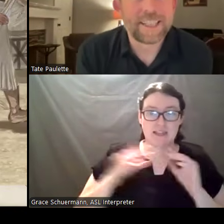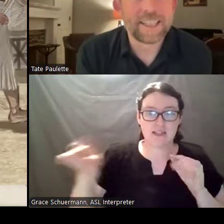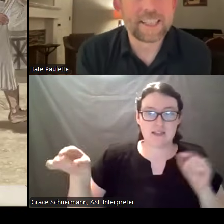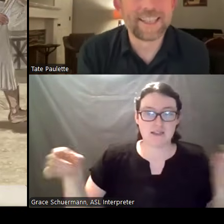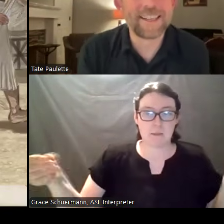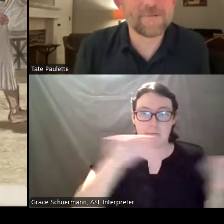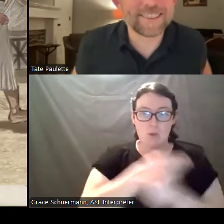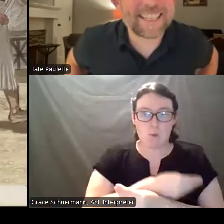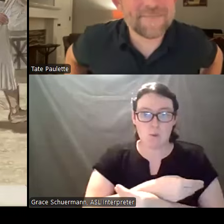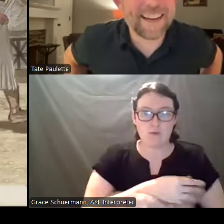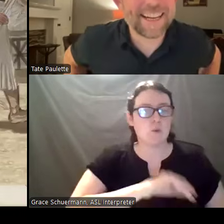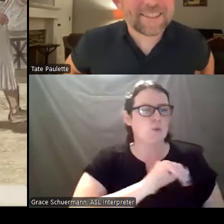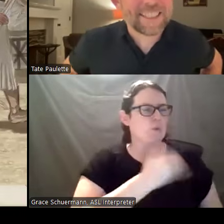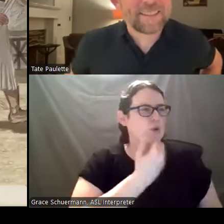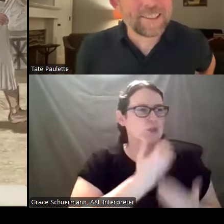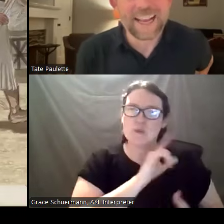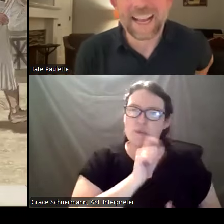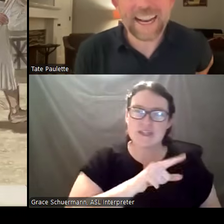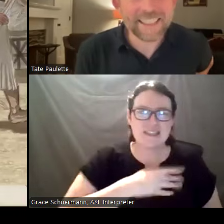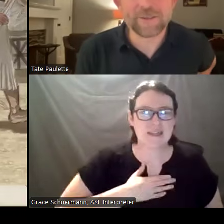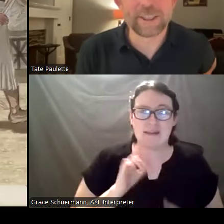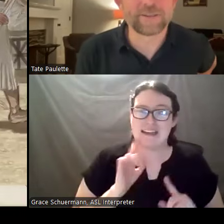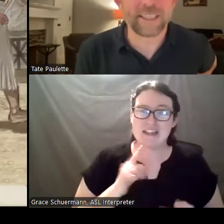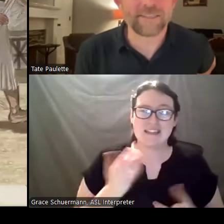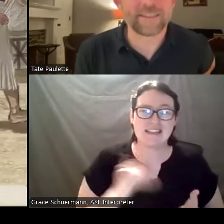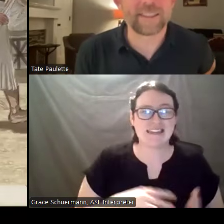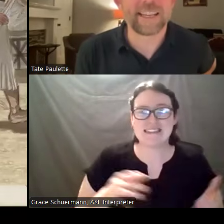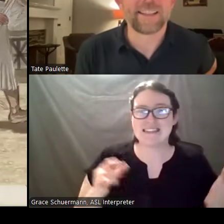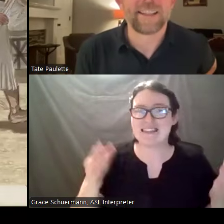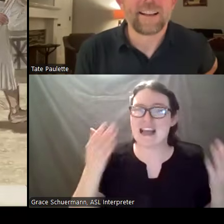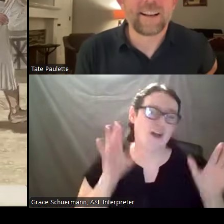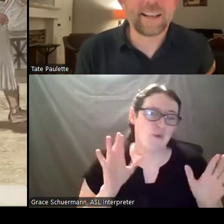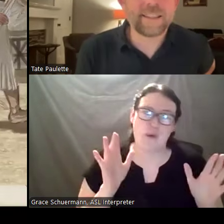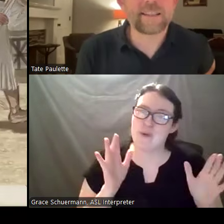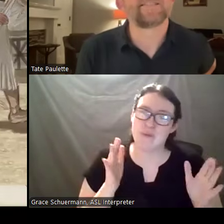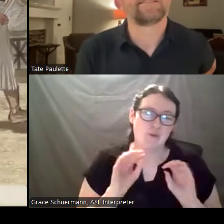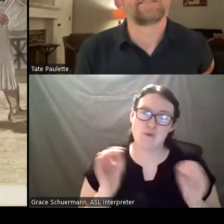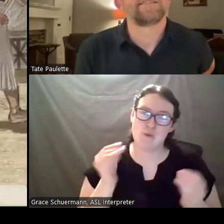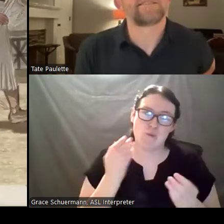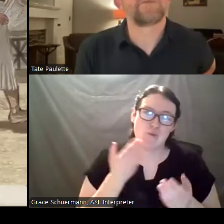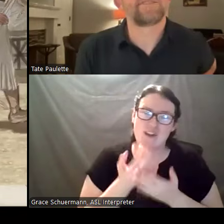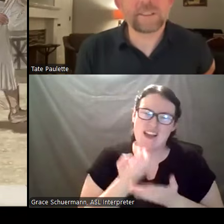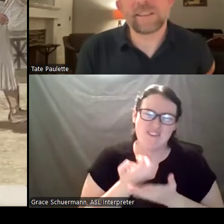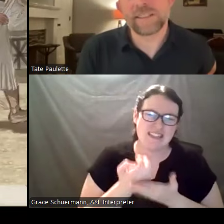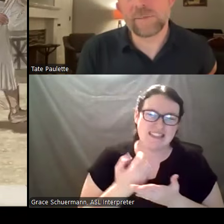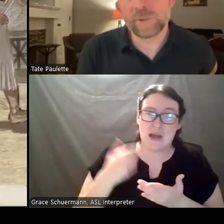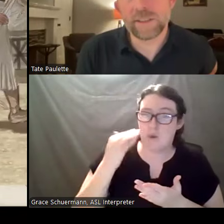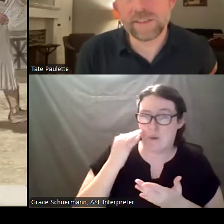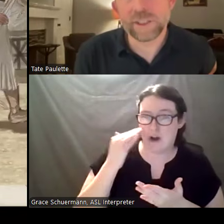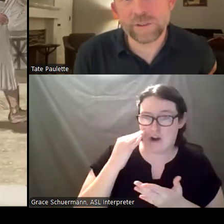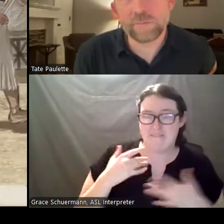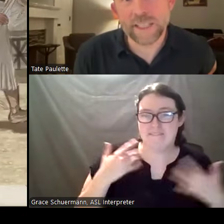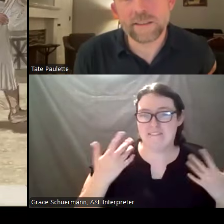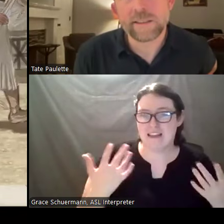question. Once again, my answer is going to be I don't know of good evidence for that. I think so. Definitely, the assumption